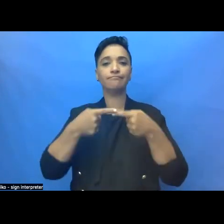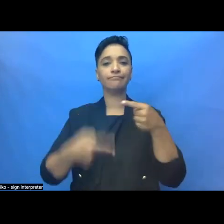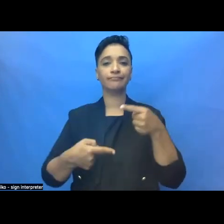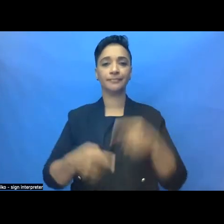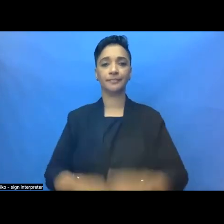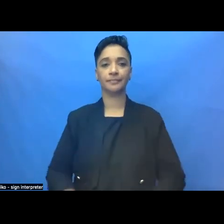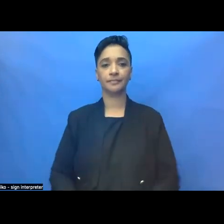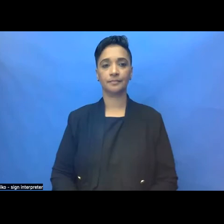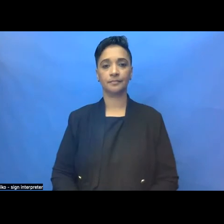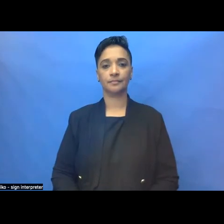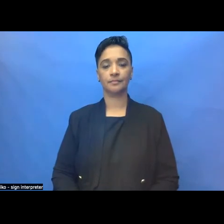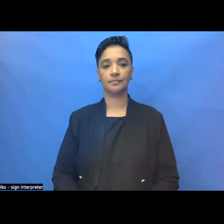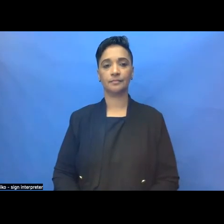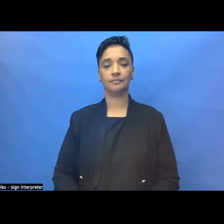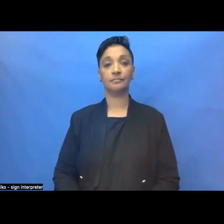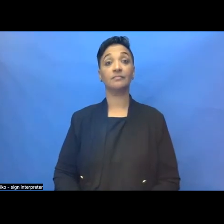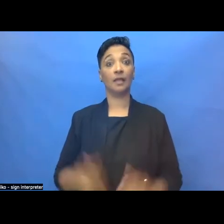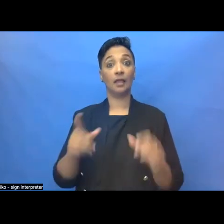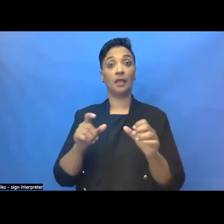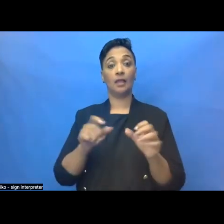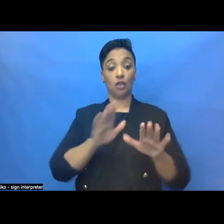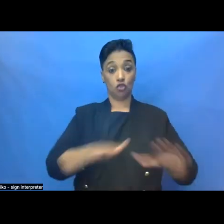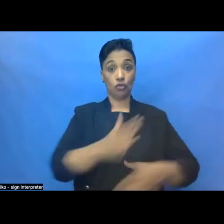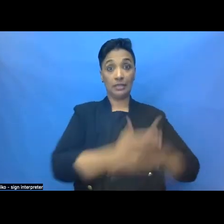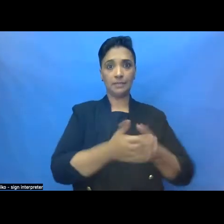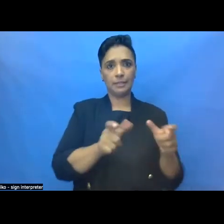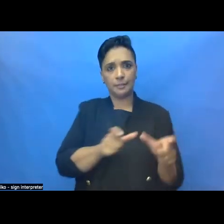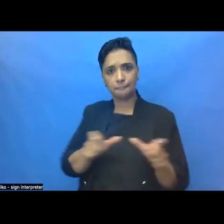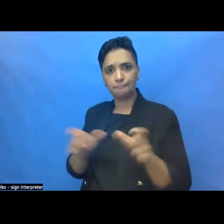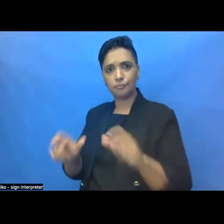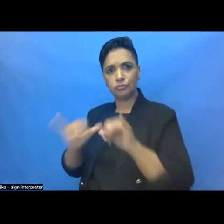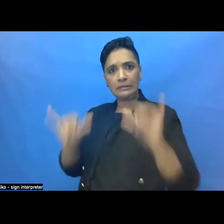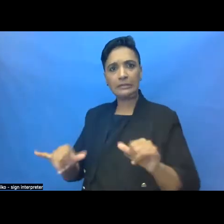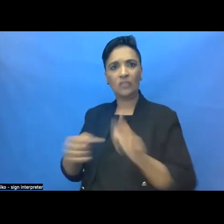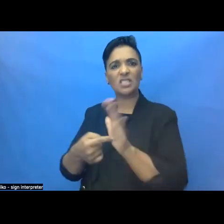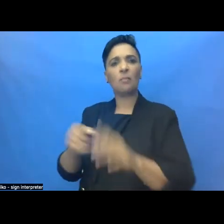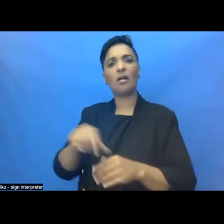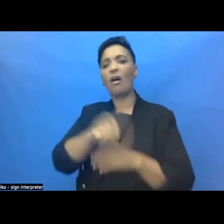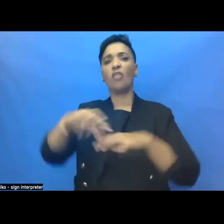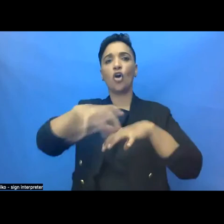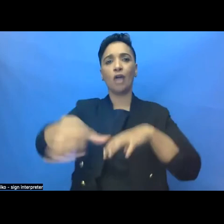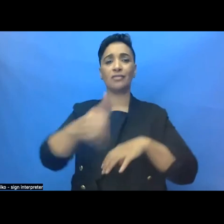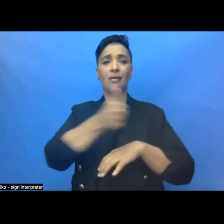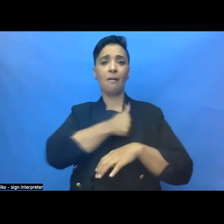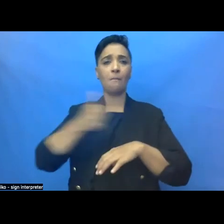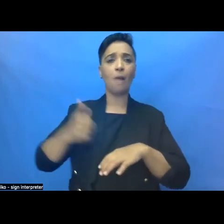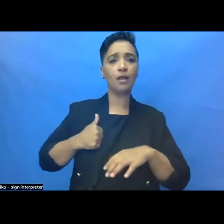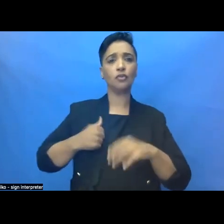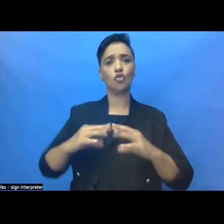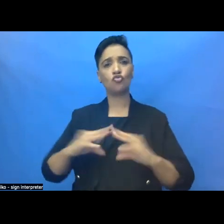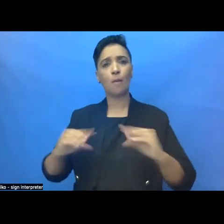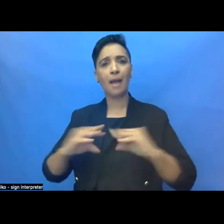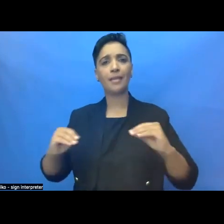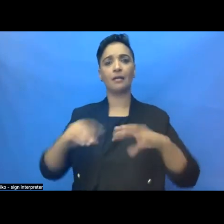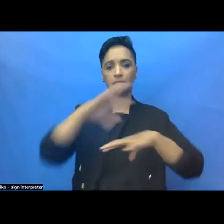to stop the institutionalization process in the neighbors country, like in Poland or in Romania, because when these children